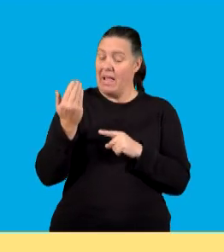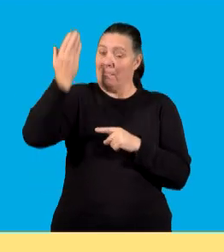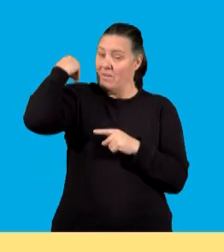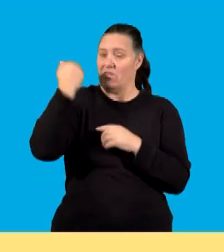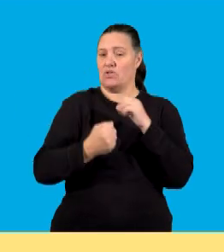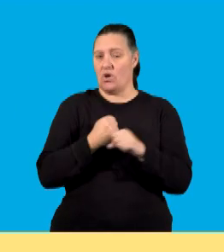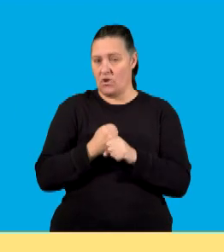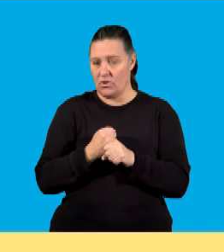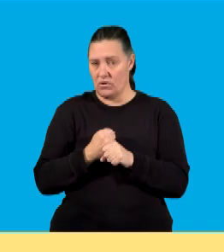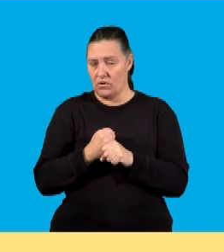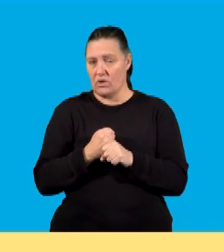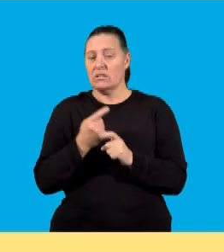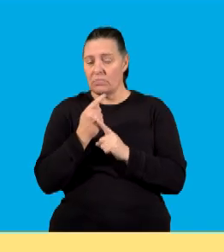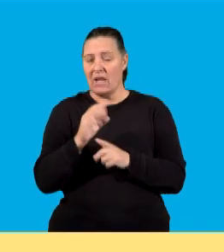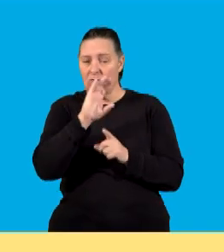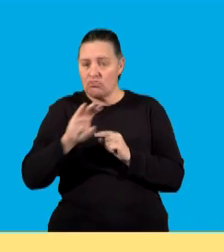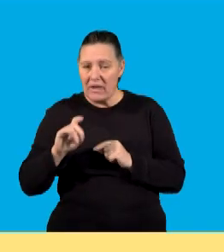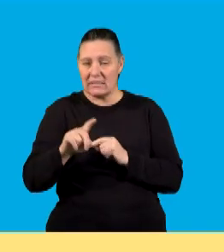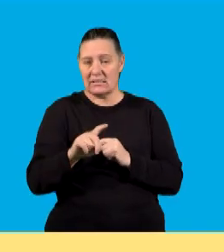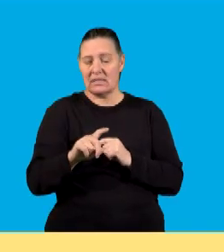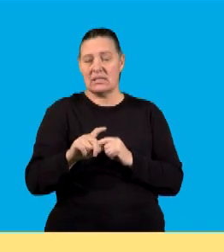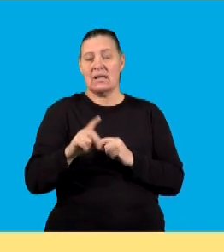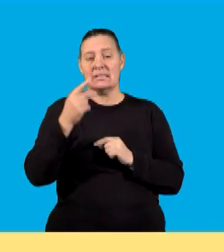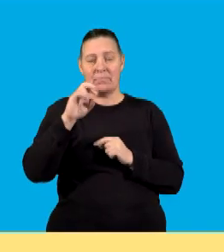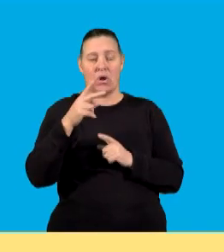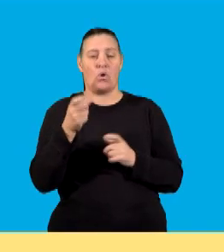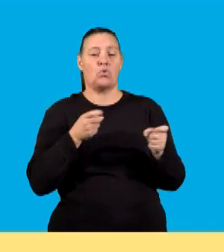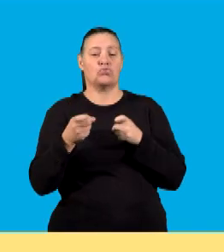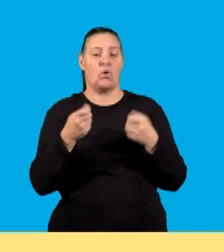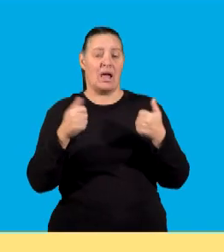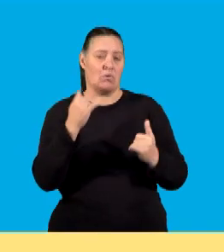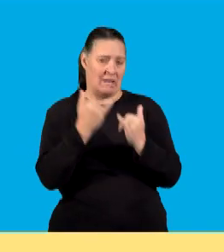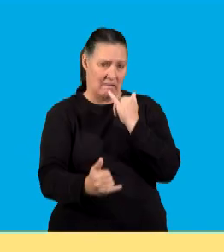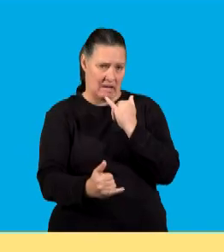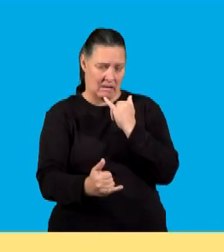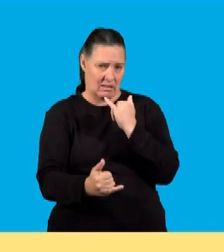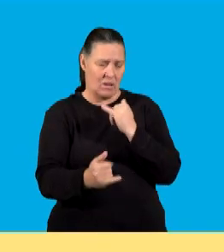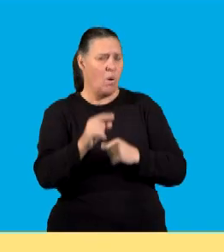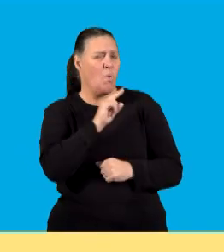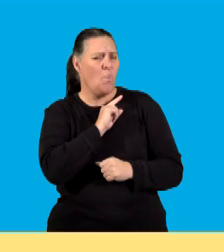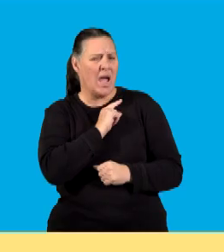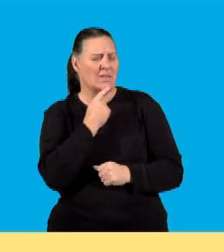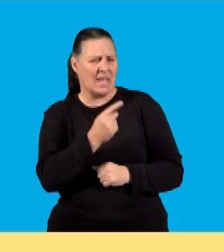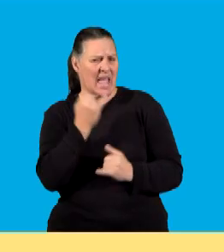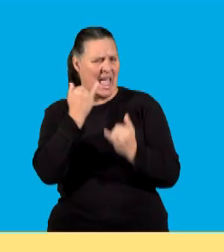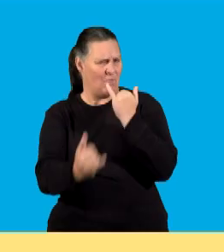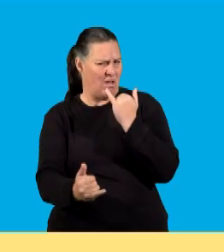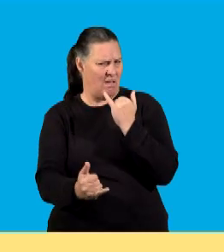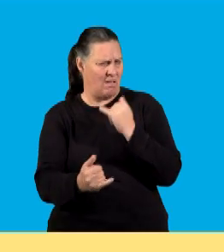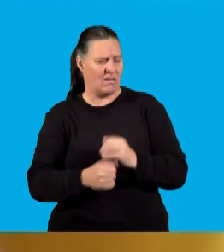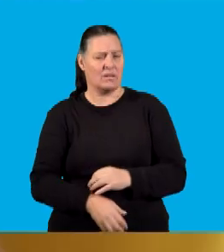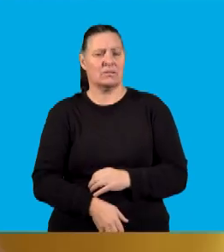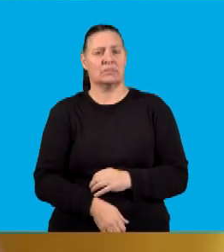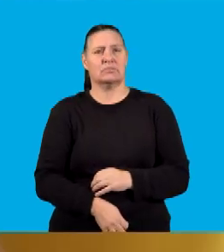case. This amount was credited to the debtors control account in error. Why are they saying this is an error?